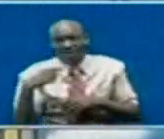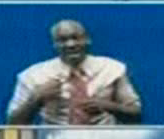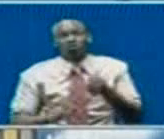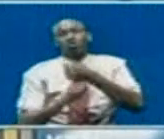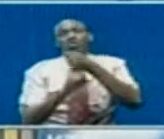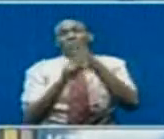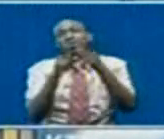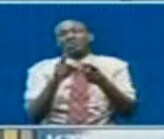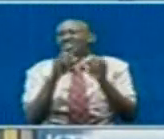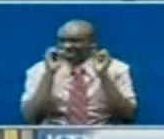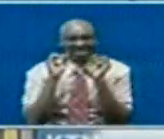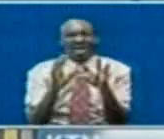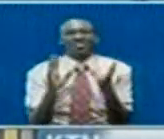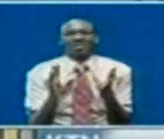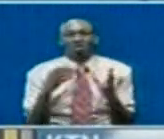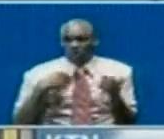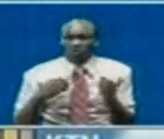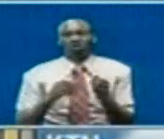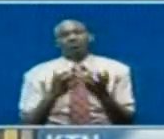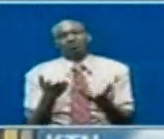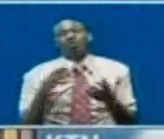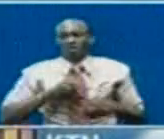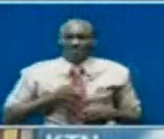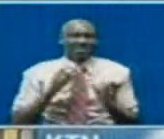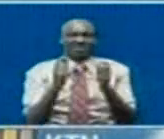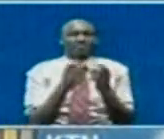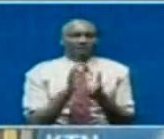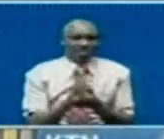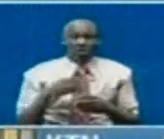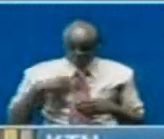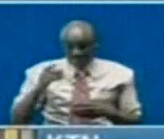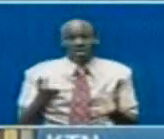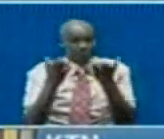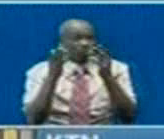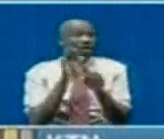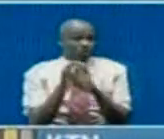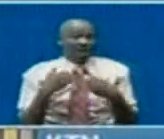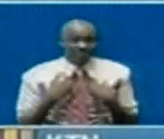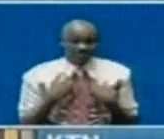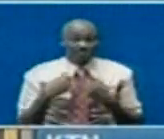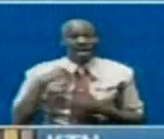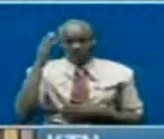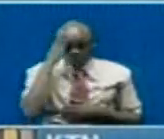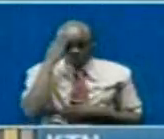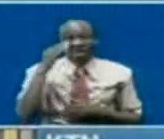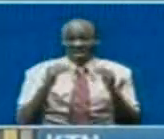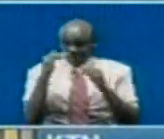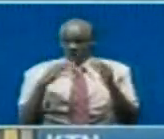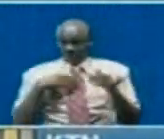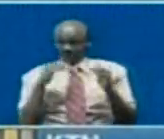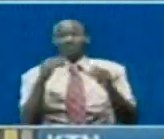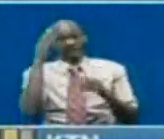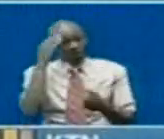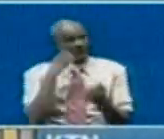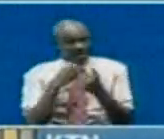to show some sort of support or sponsorship for the women's team. Naona tumeimprove sana. Na najua kwa hiyo level yenye tunaenda, although ni